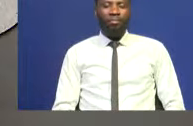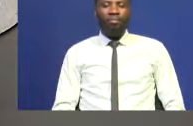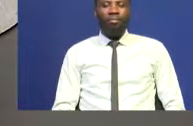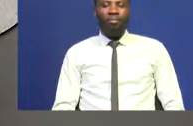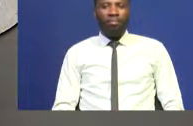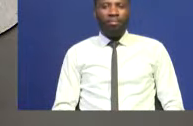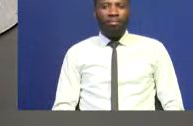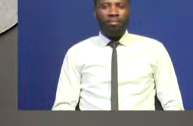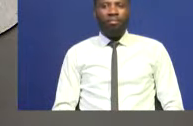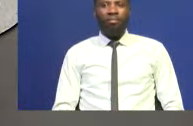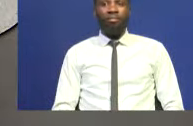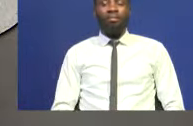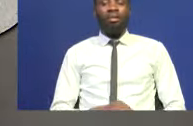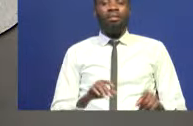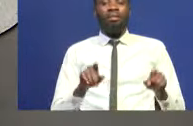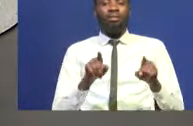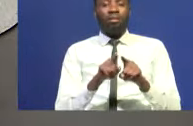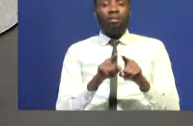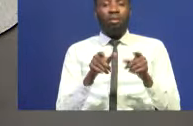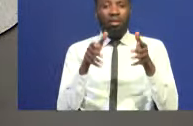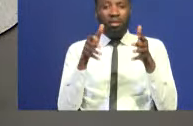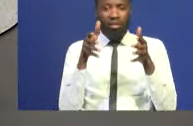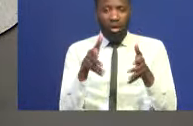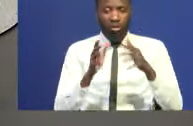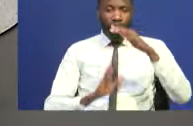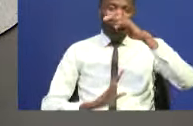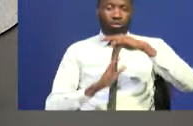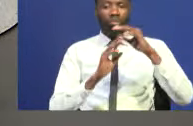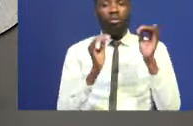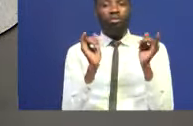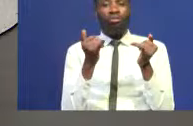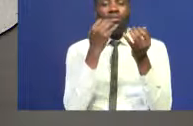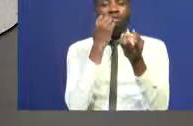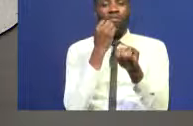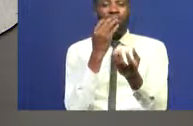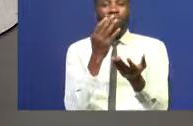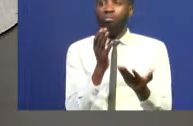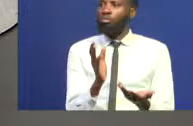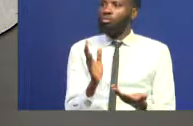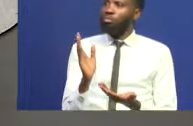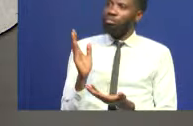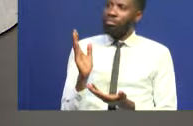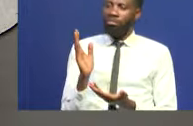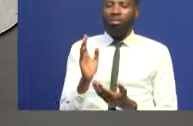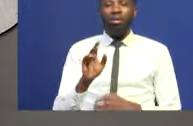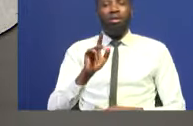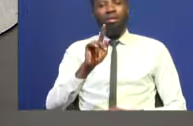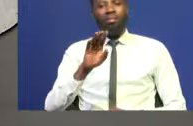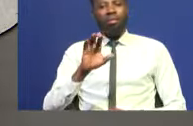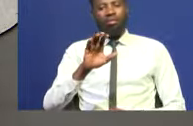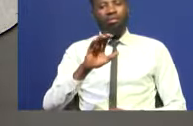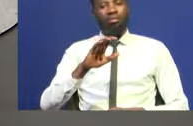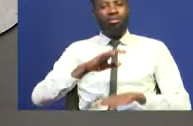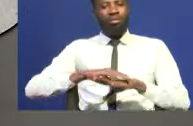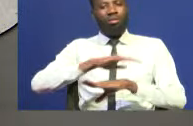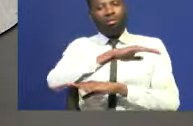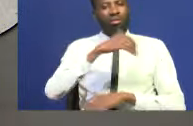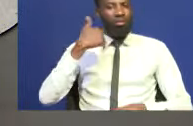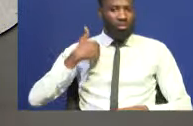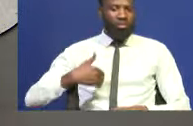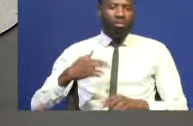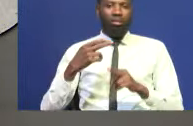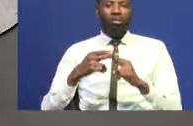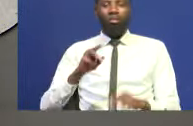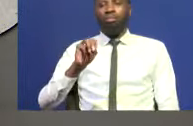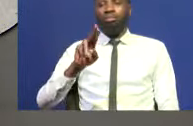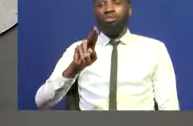Audience and watching viewers, this is Prime Edition coming to you live from Broadcasting House. Good evening. I am Muchuma